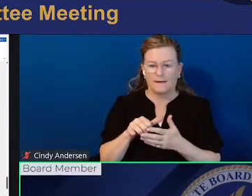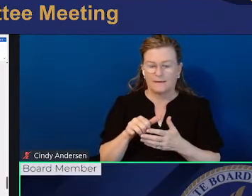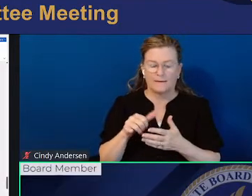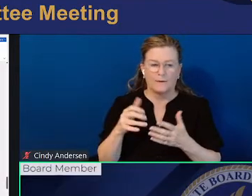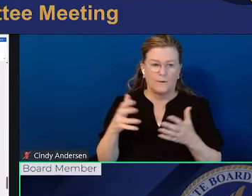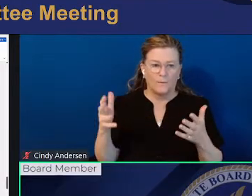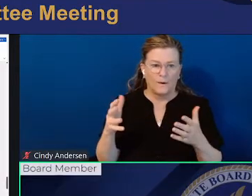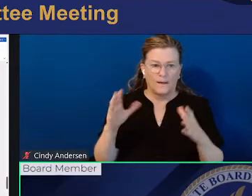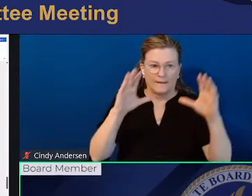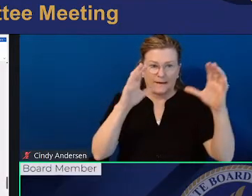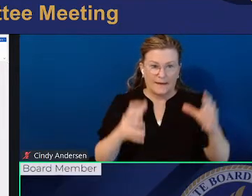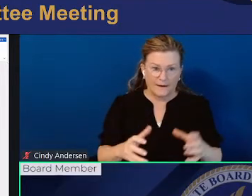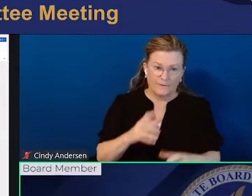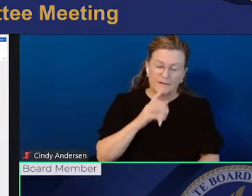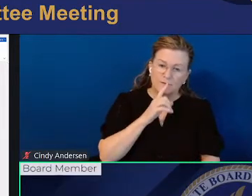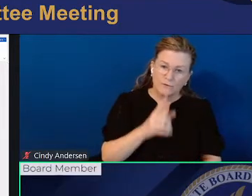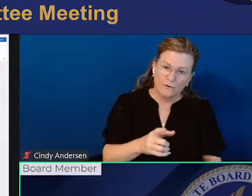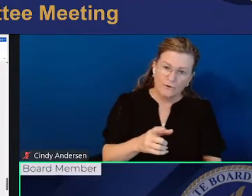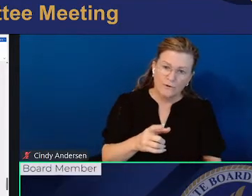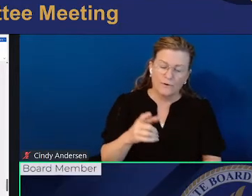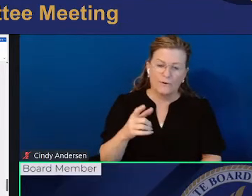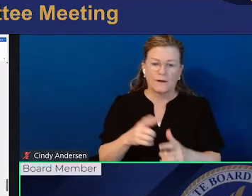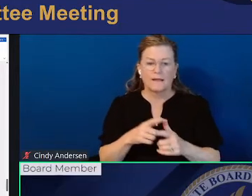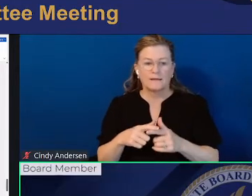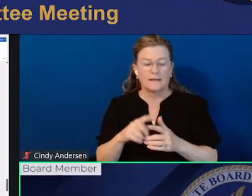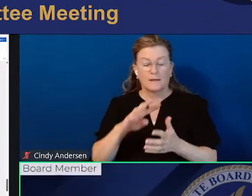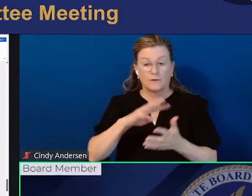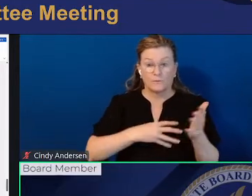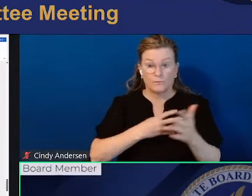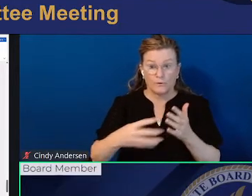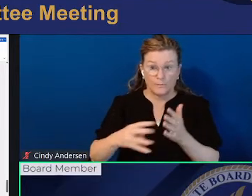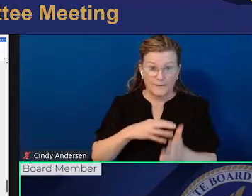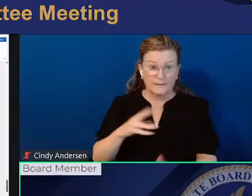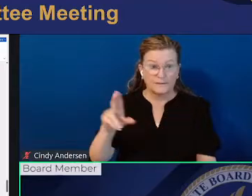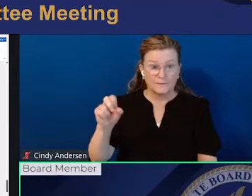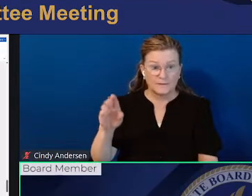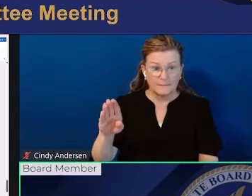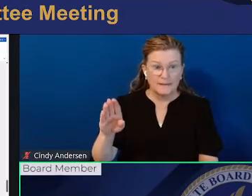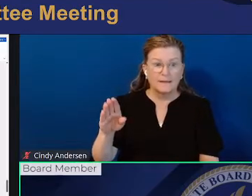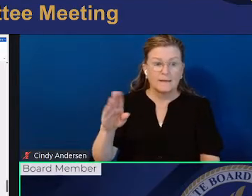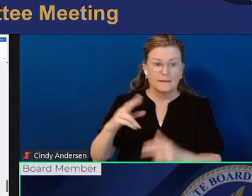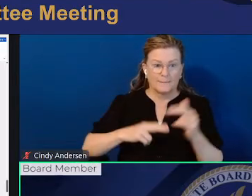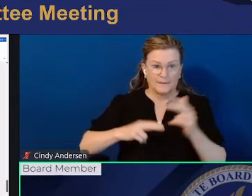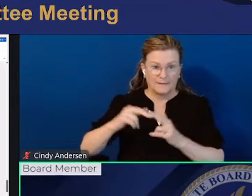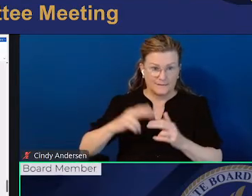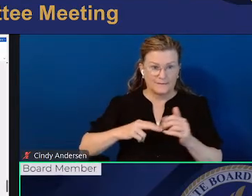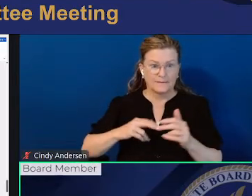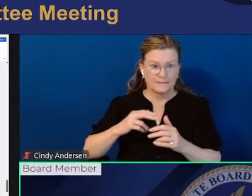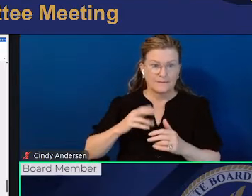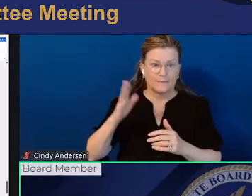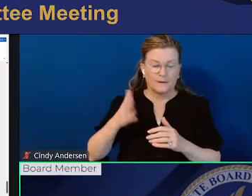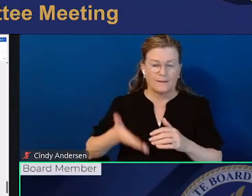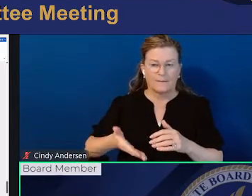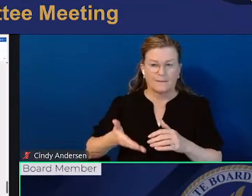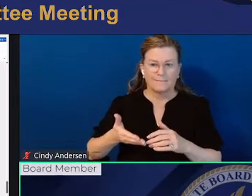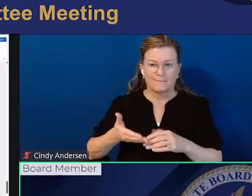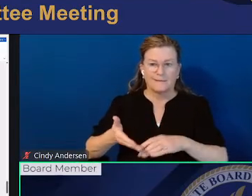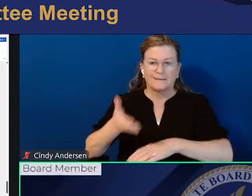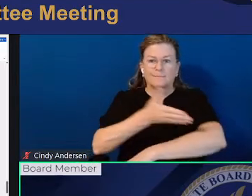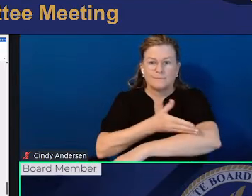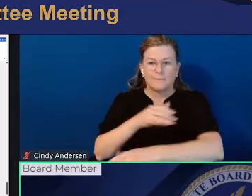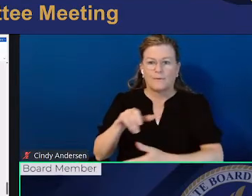the categories are, and then those rubrics that the USDB builds will enhance those rubrics.